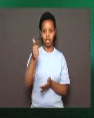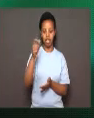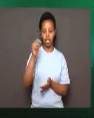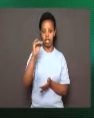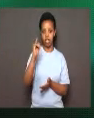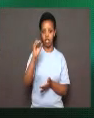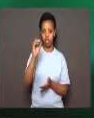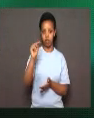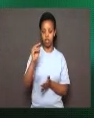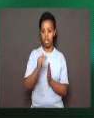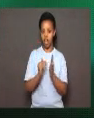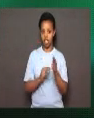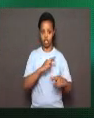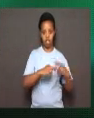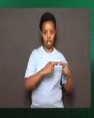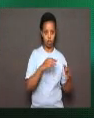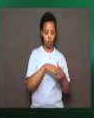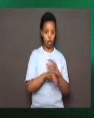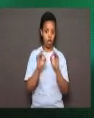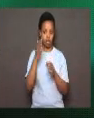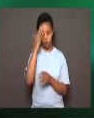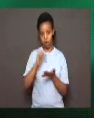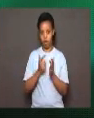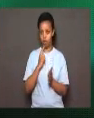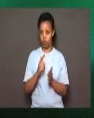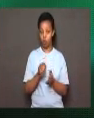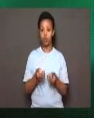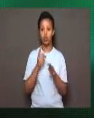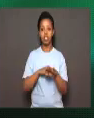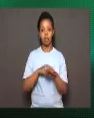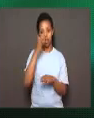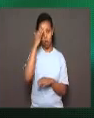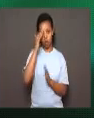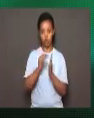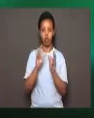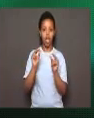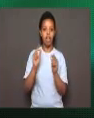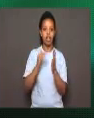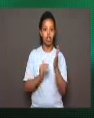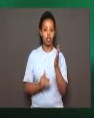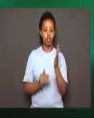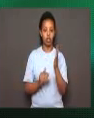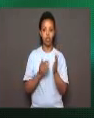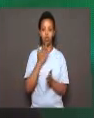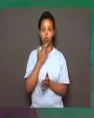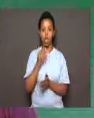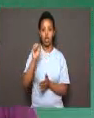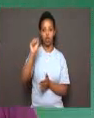reactions. The most common non-reducing sugar is sucrose.